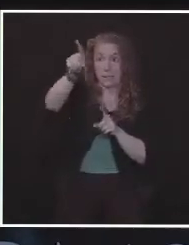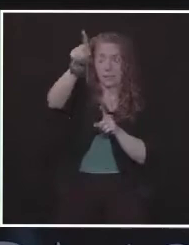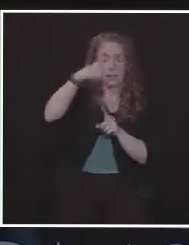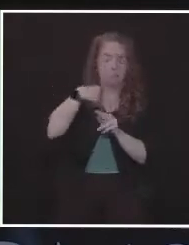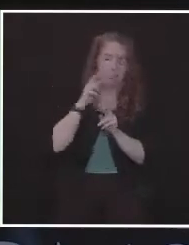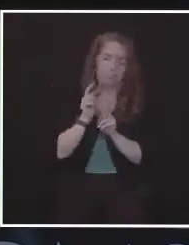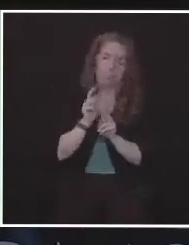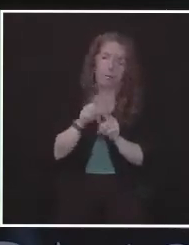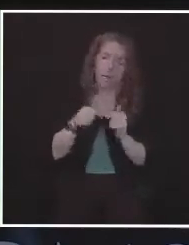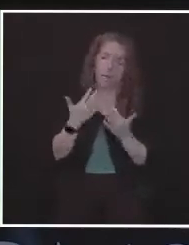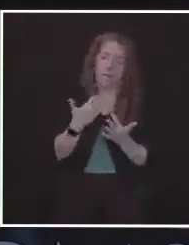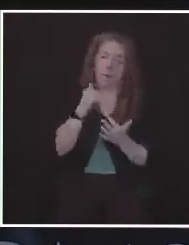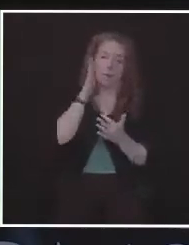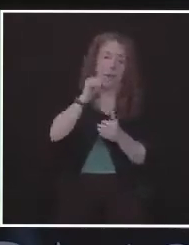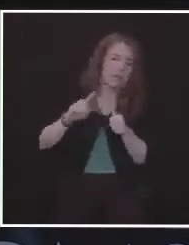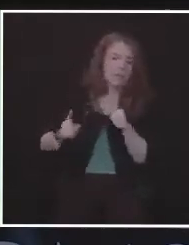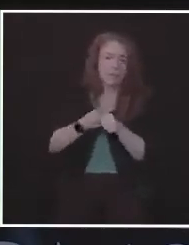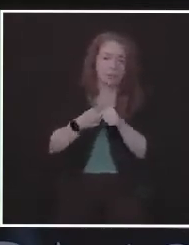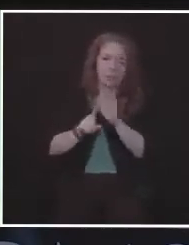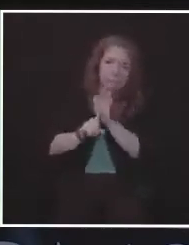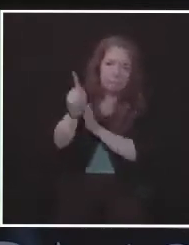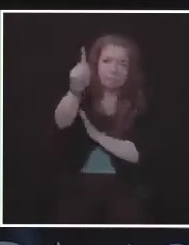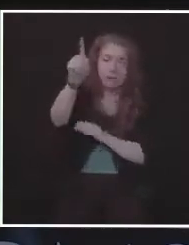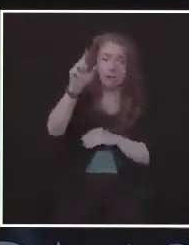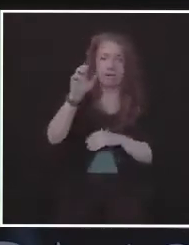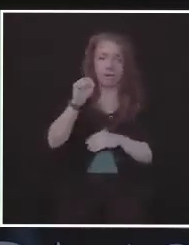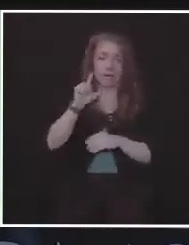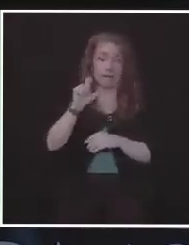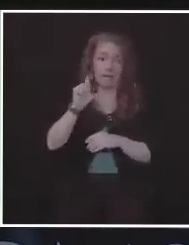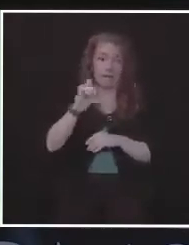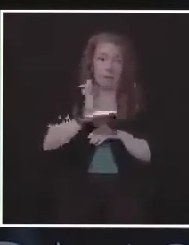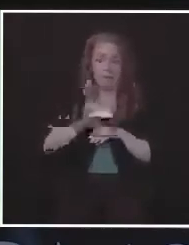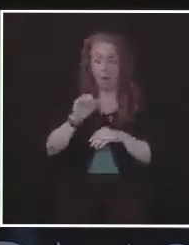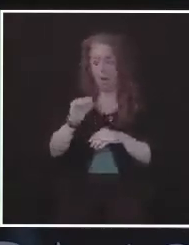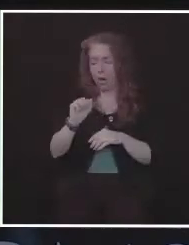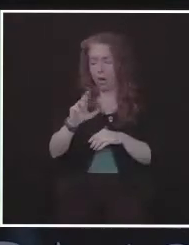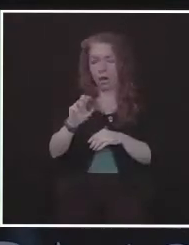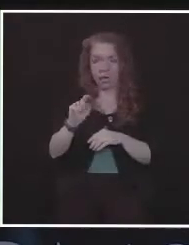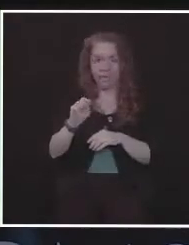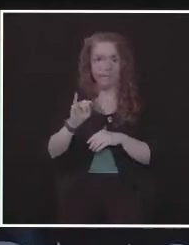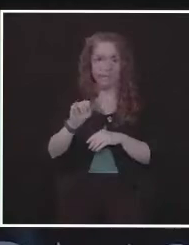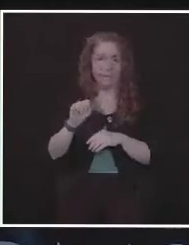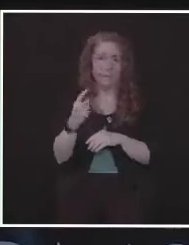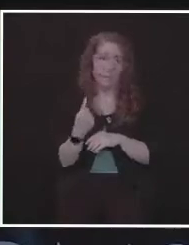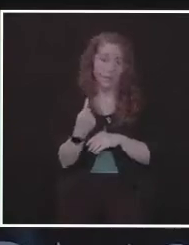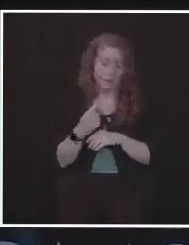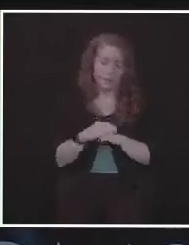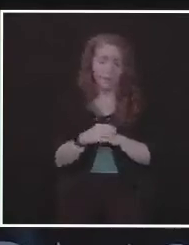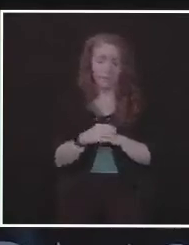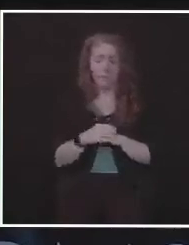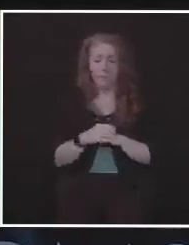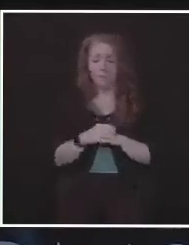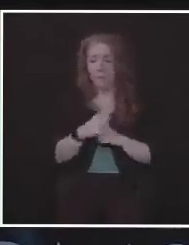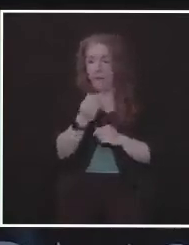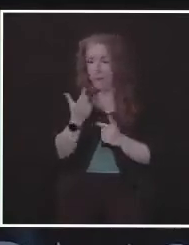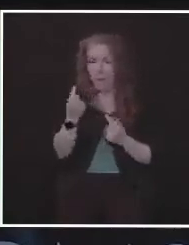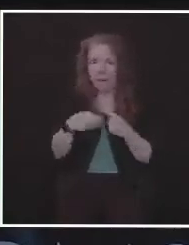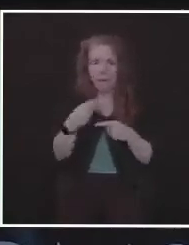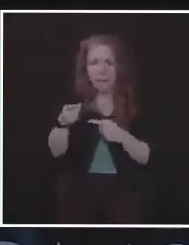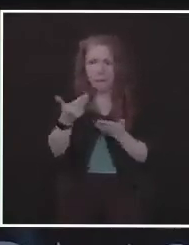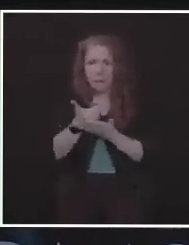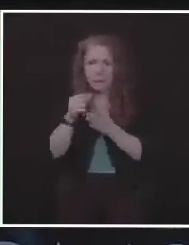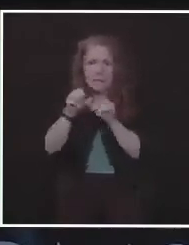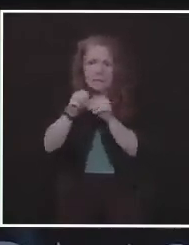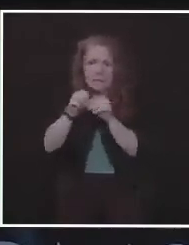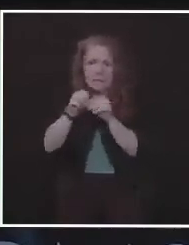of SLS on Artemis I. And how about all the development of the new systems that will help us sustainably return to the